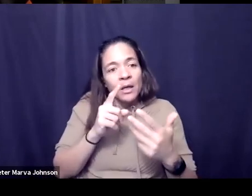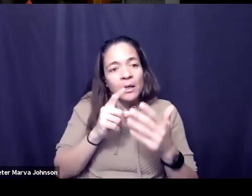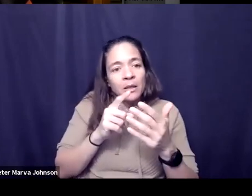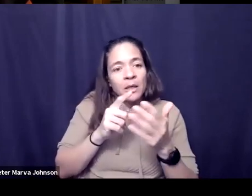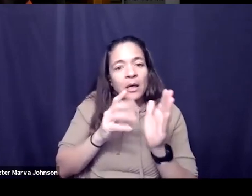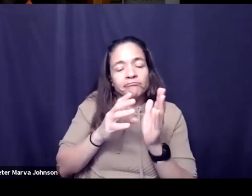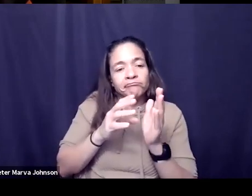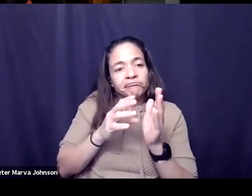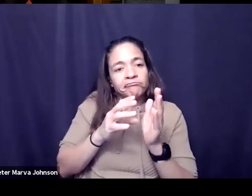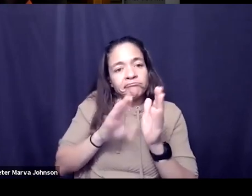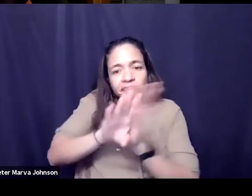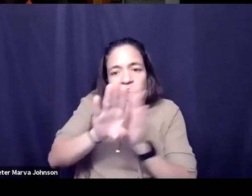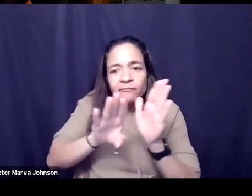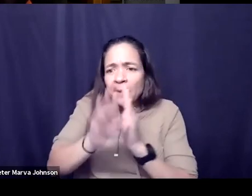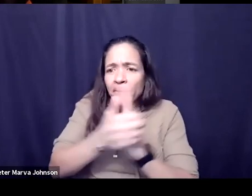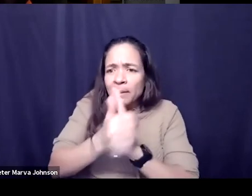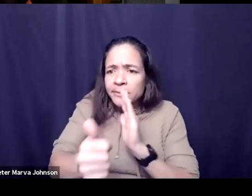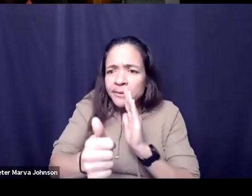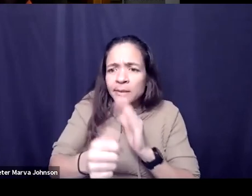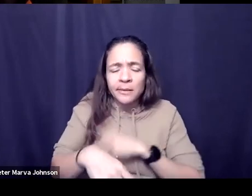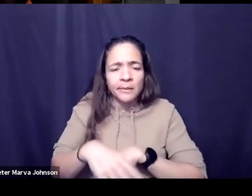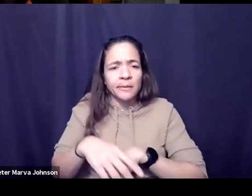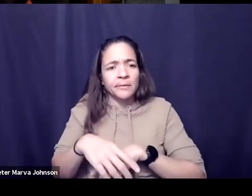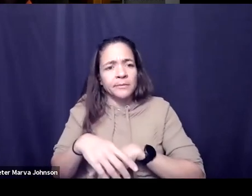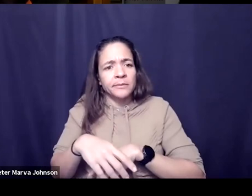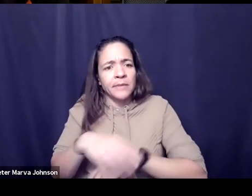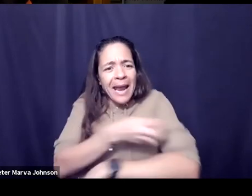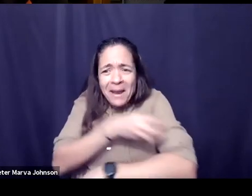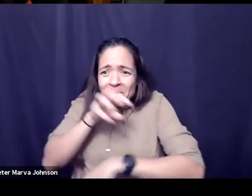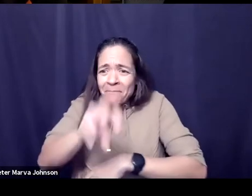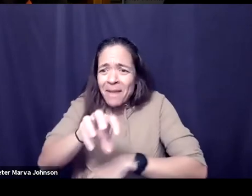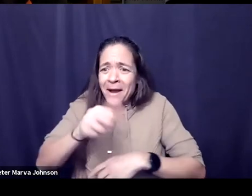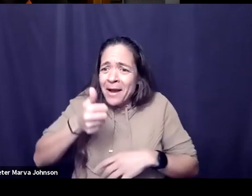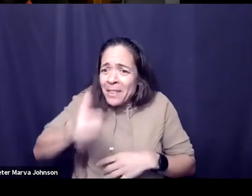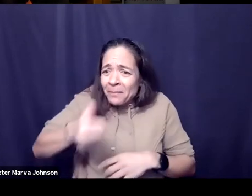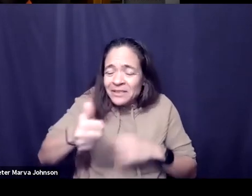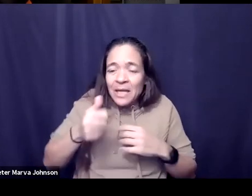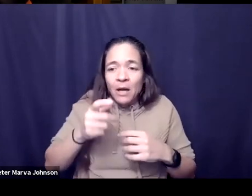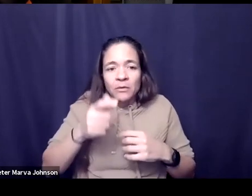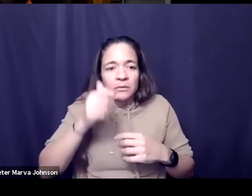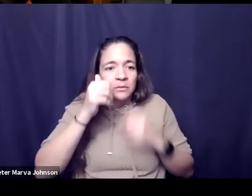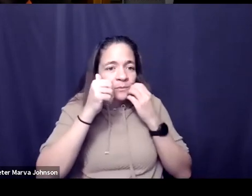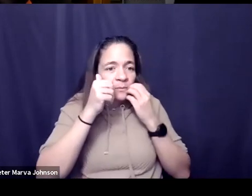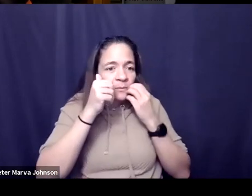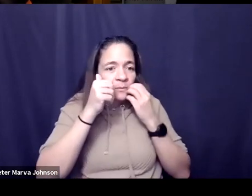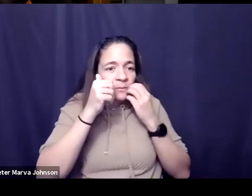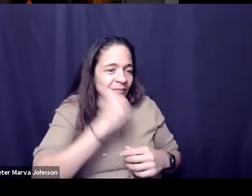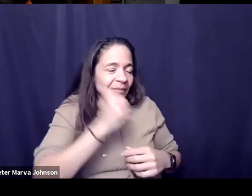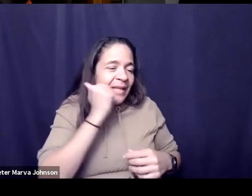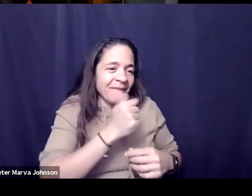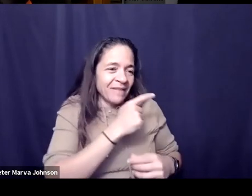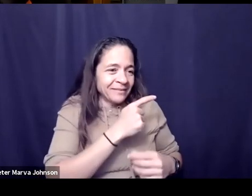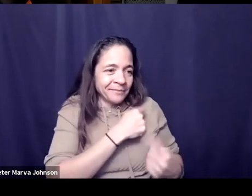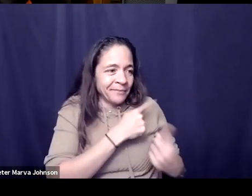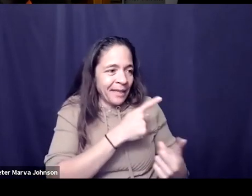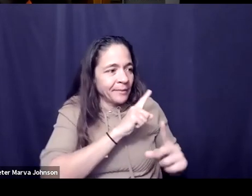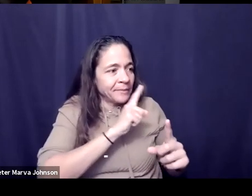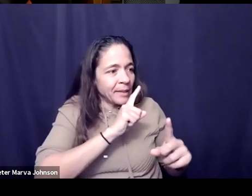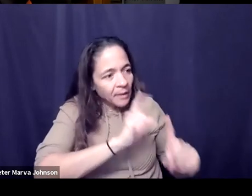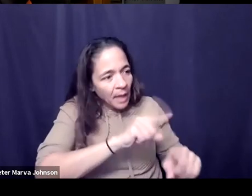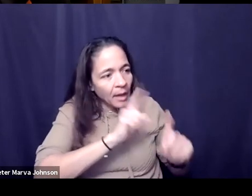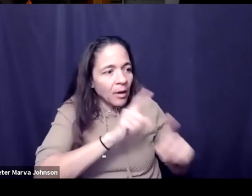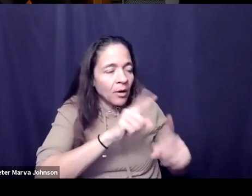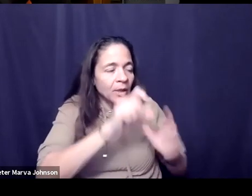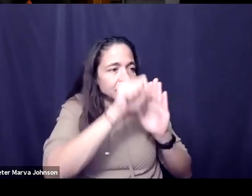setting you know they're going every day having to answer to kind of uh you know the state telling them what to do